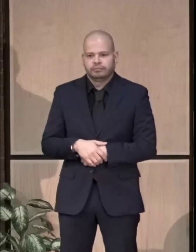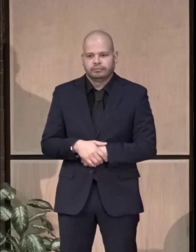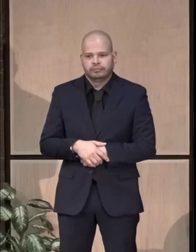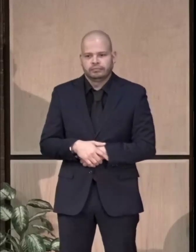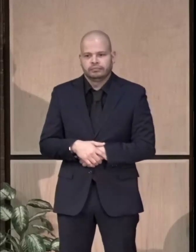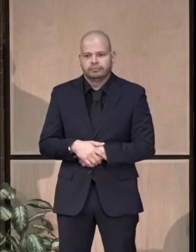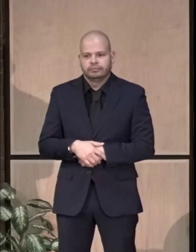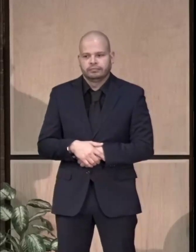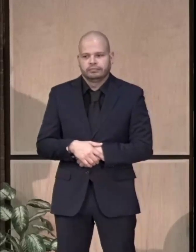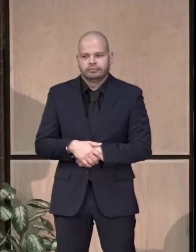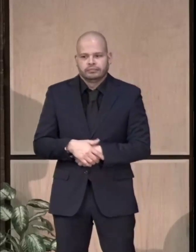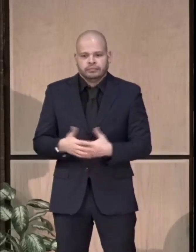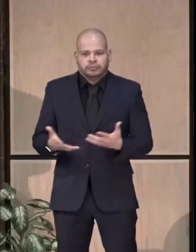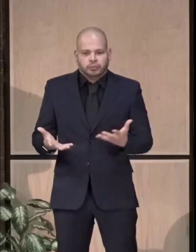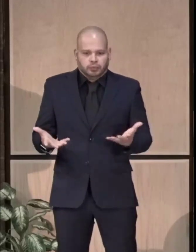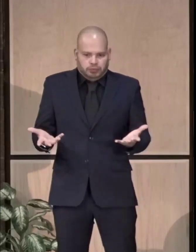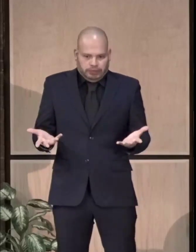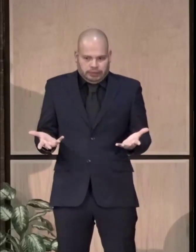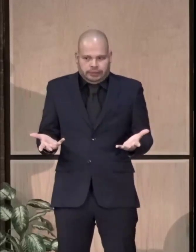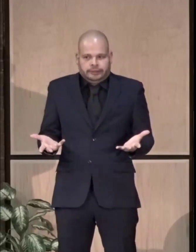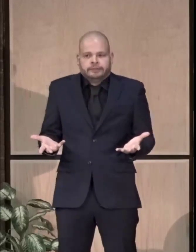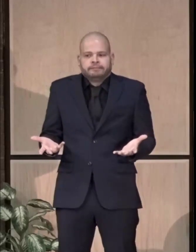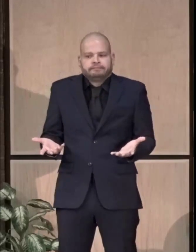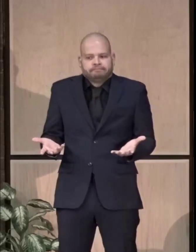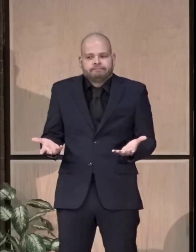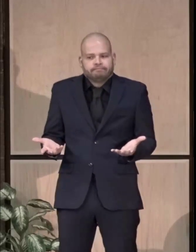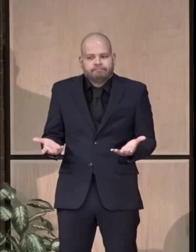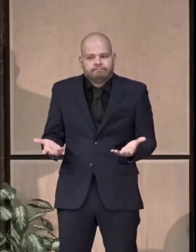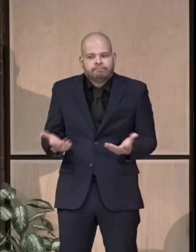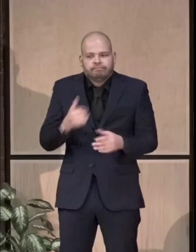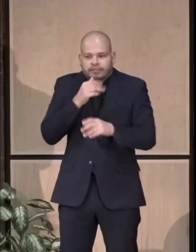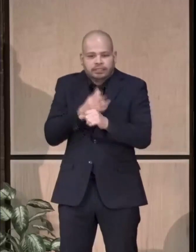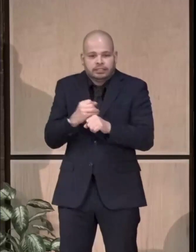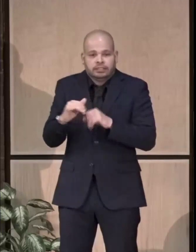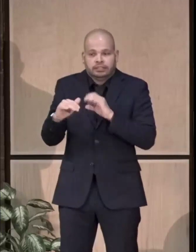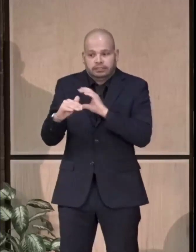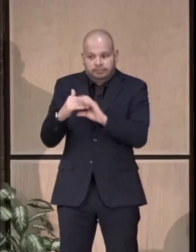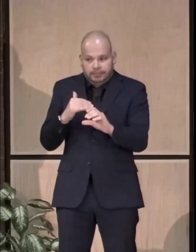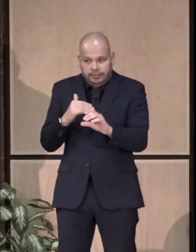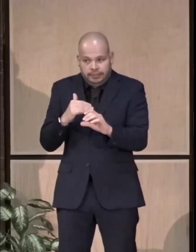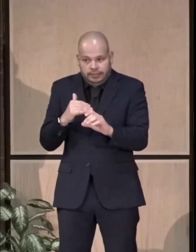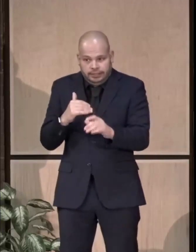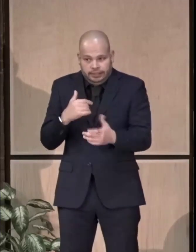Well, due to having not received, I didn't follow up with him at that time, with first time.